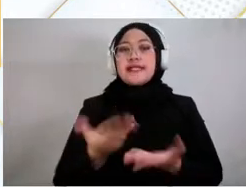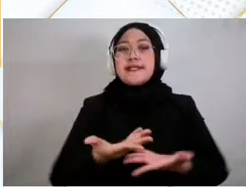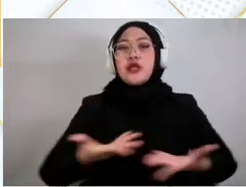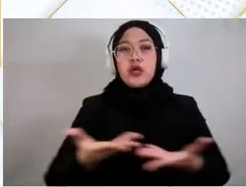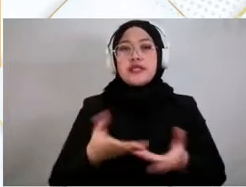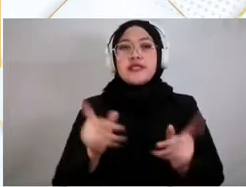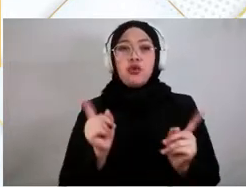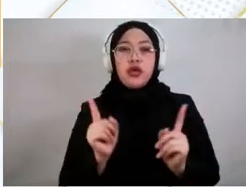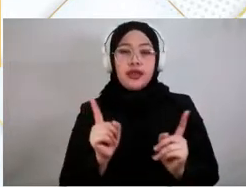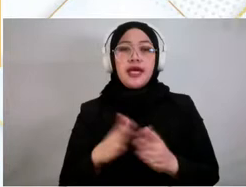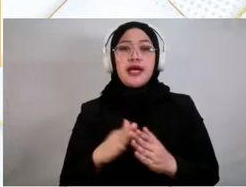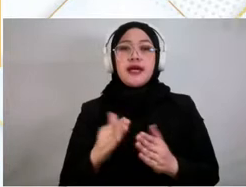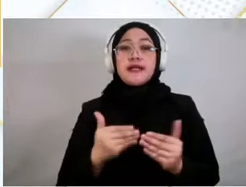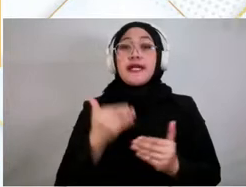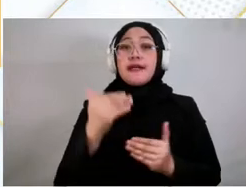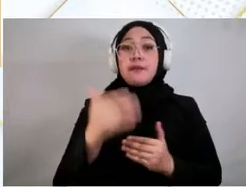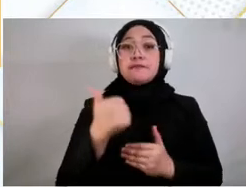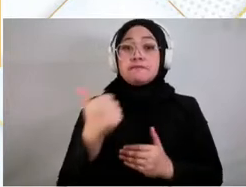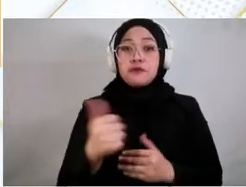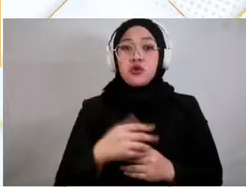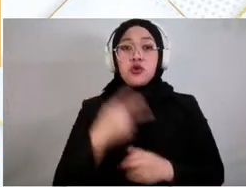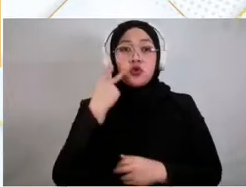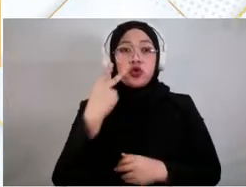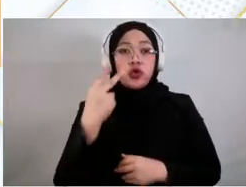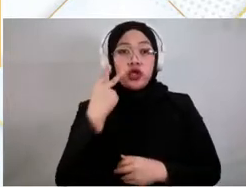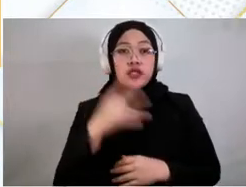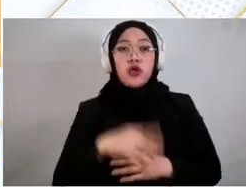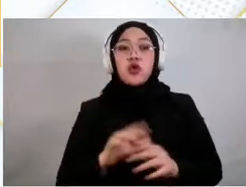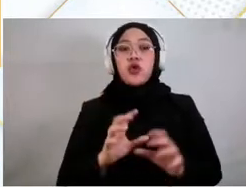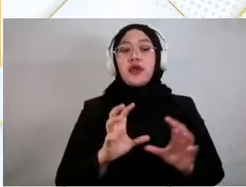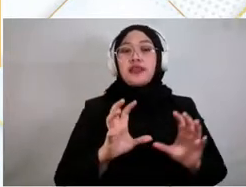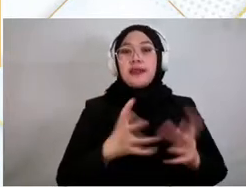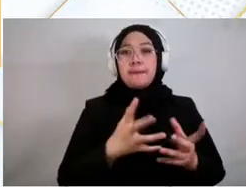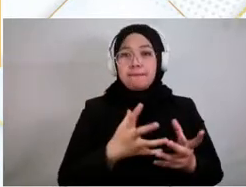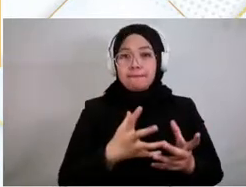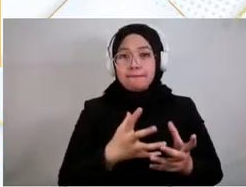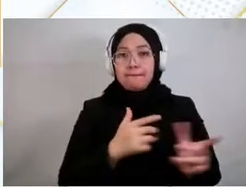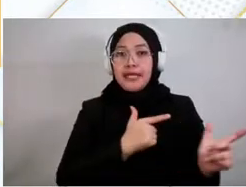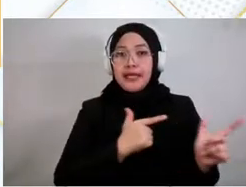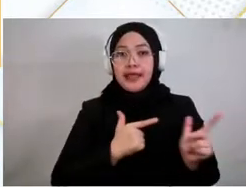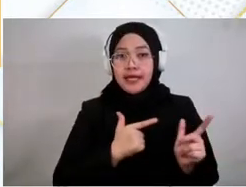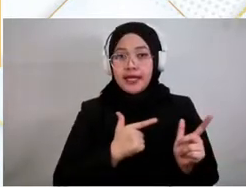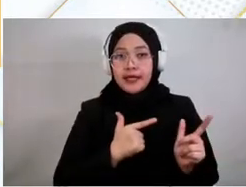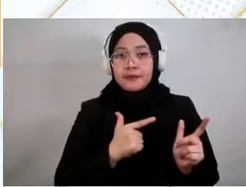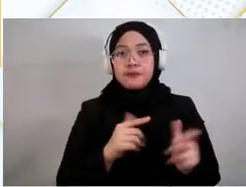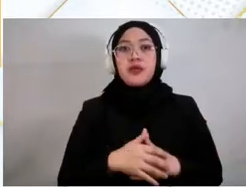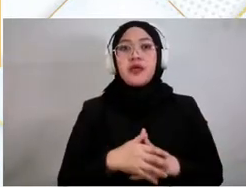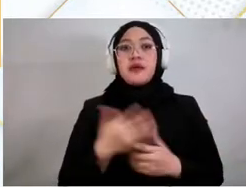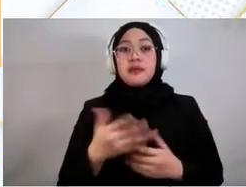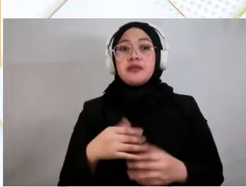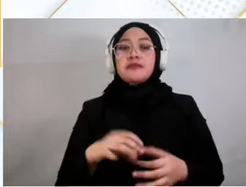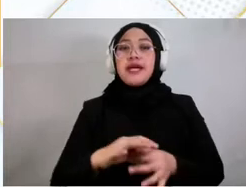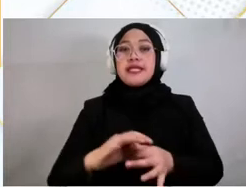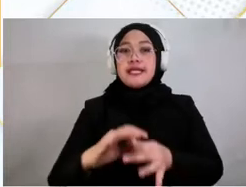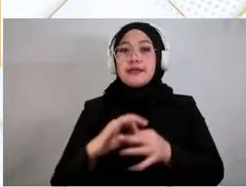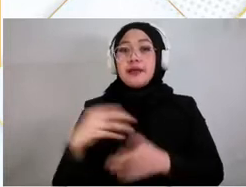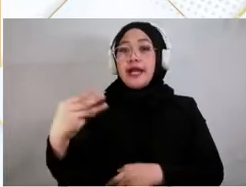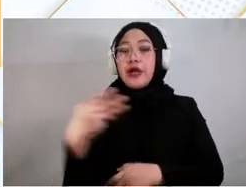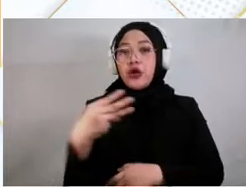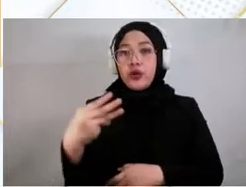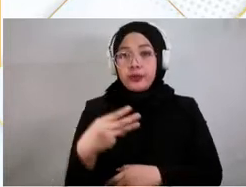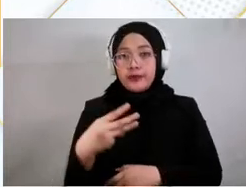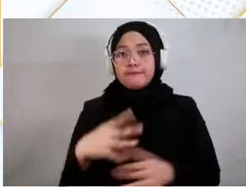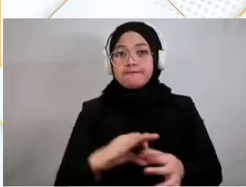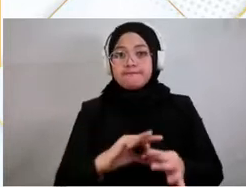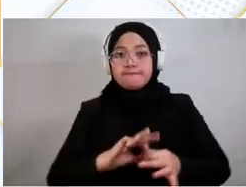whether it's peacekeeping in the boots of our soldiers or whether it is an economic cooperation. It's a combination of that.